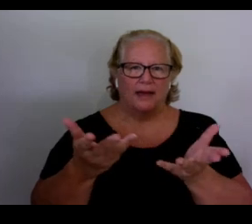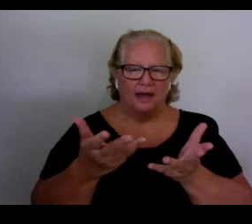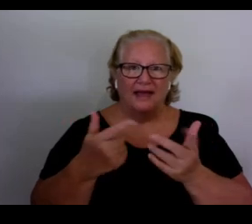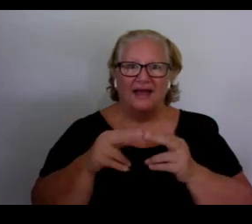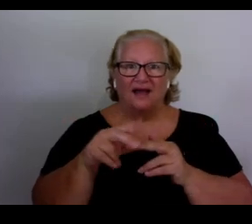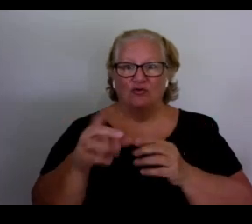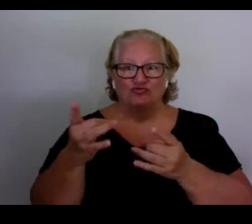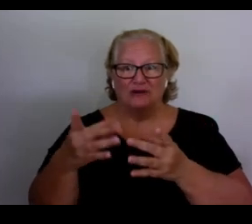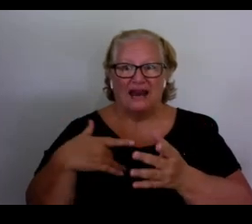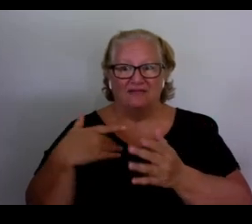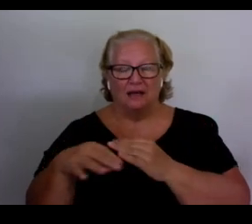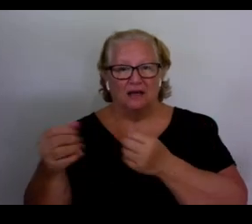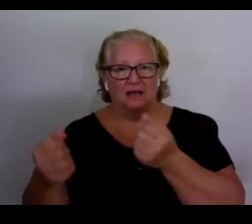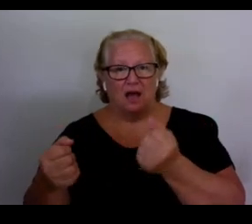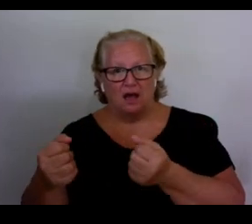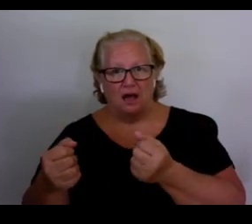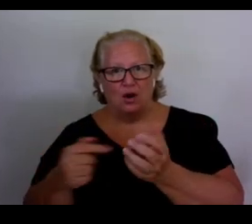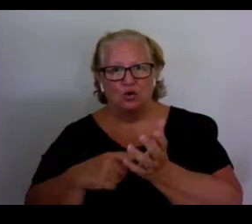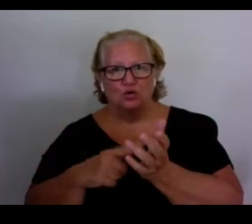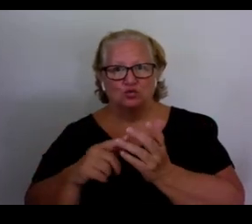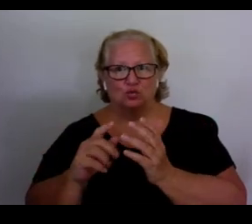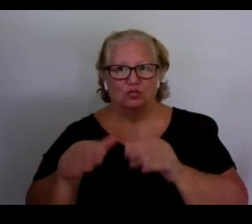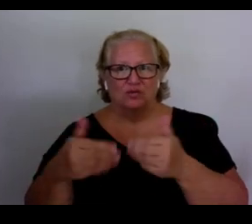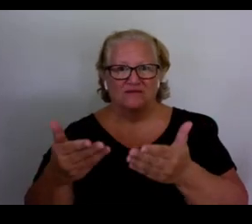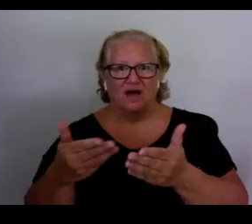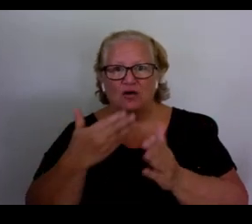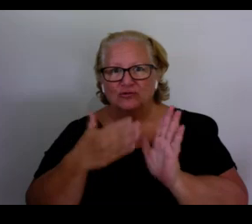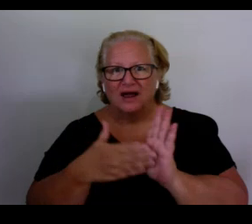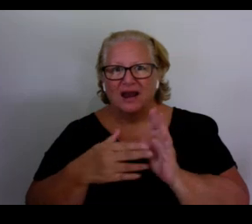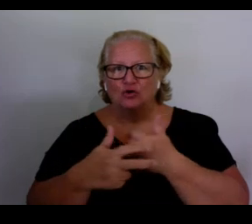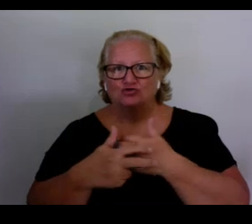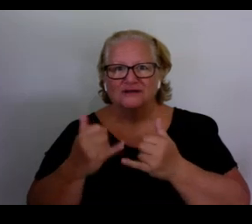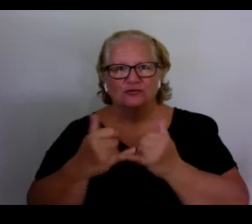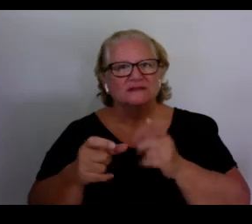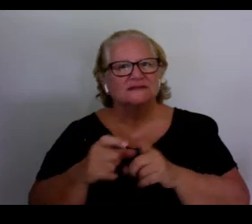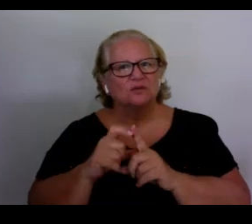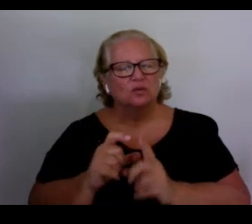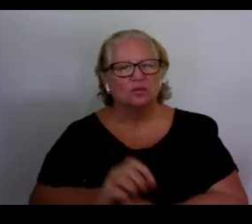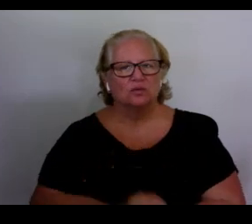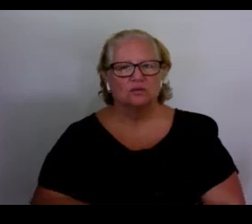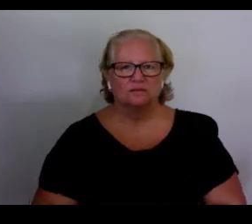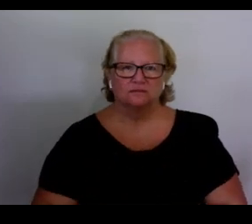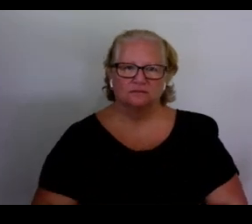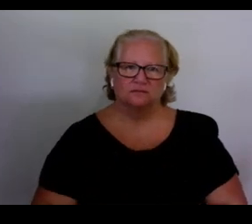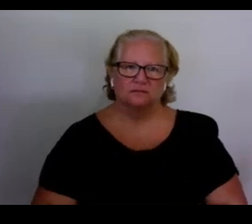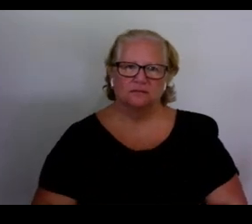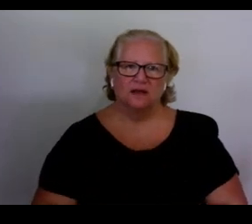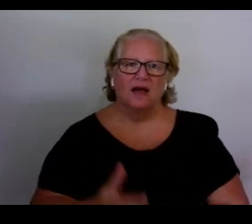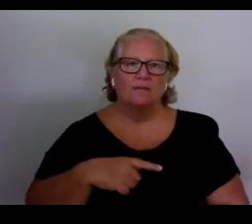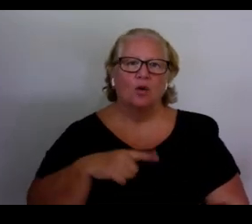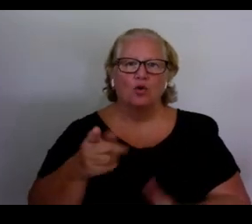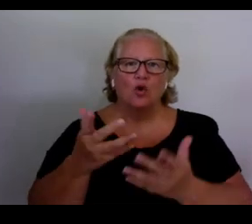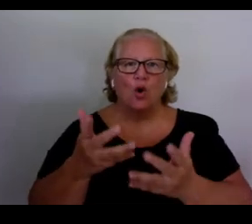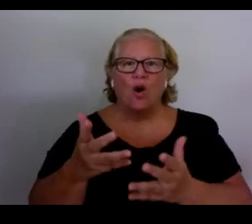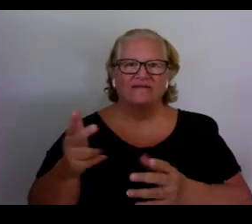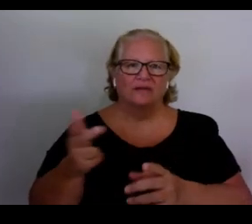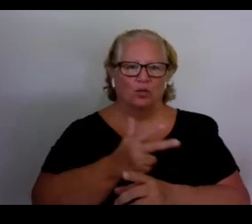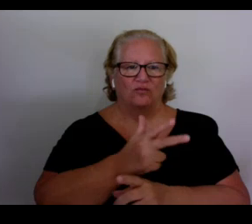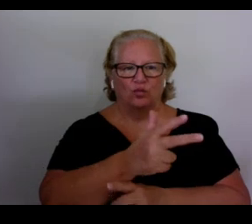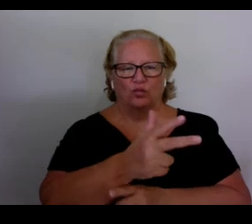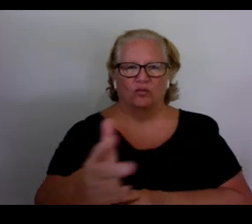in a car, providing that registered address is actually quite hard because you're often moving that car round and